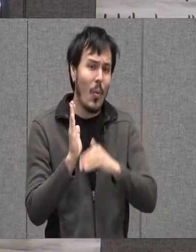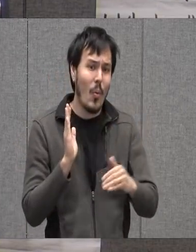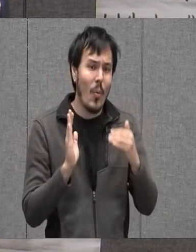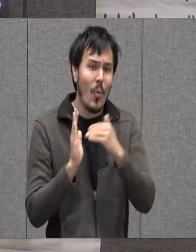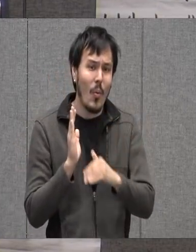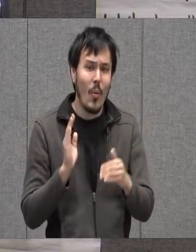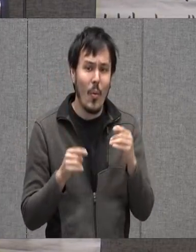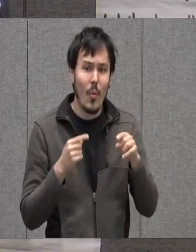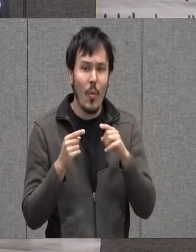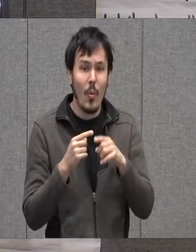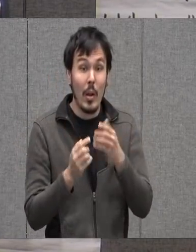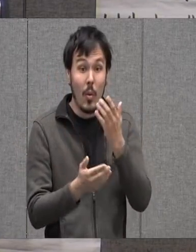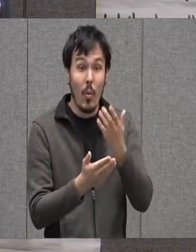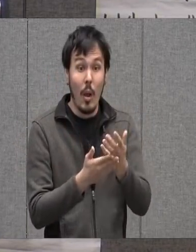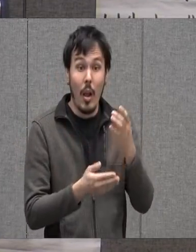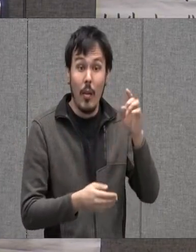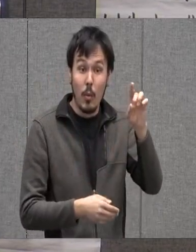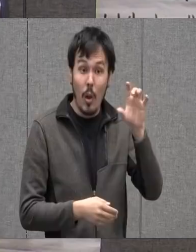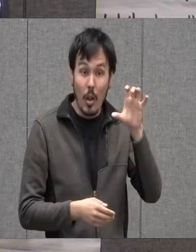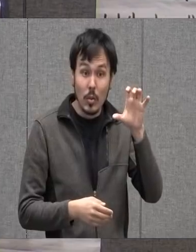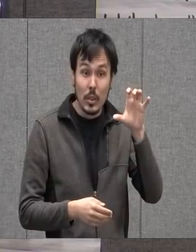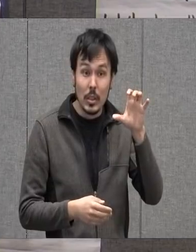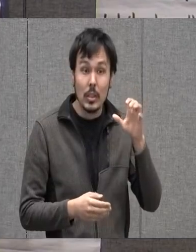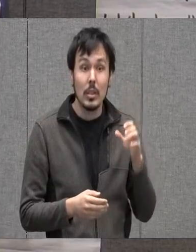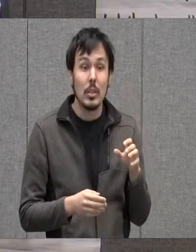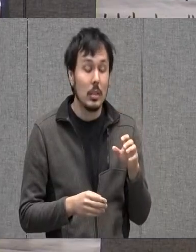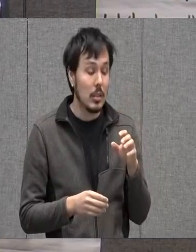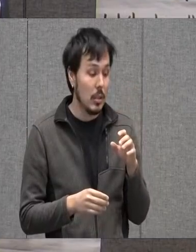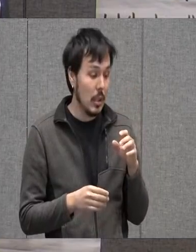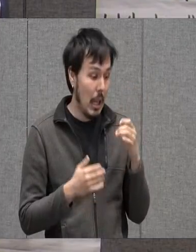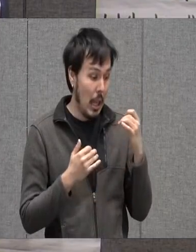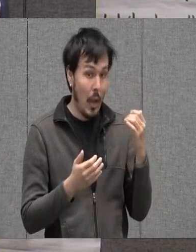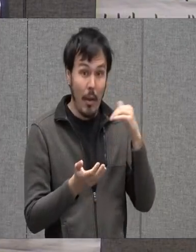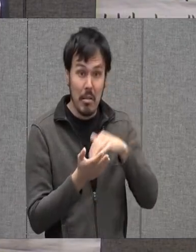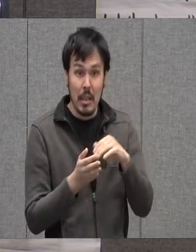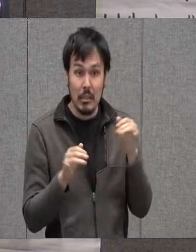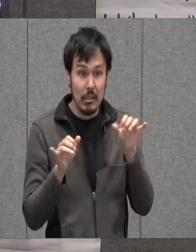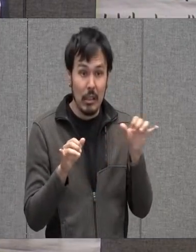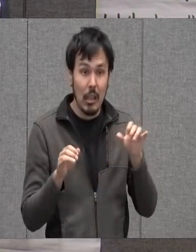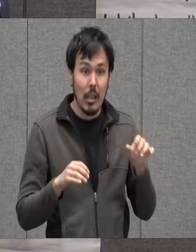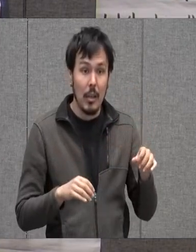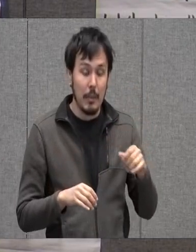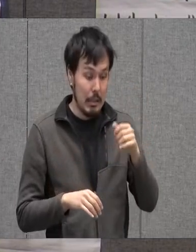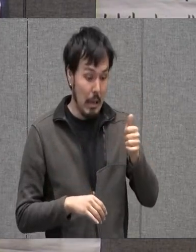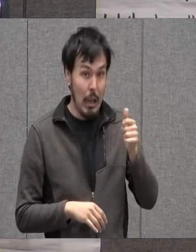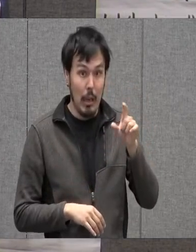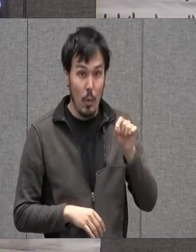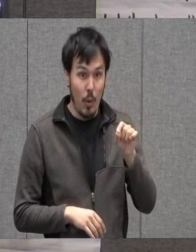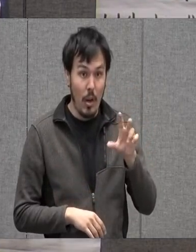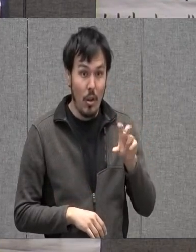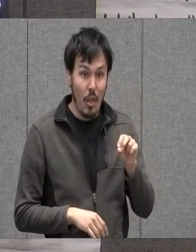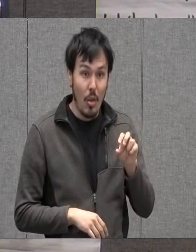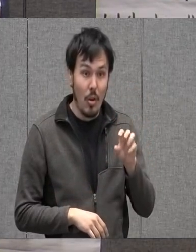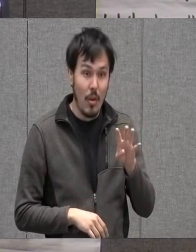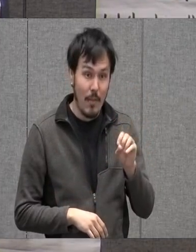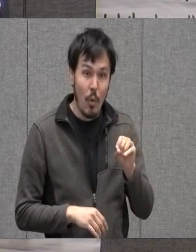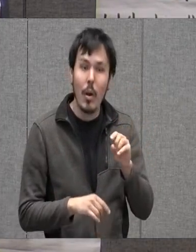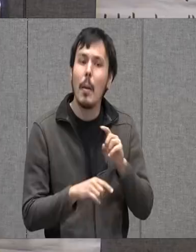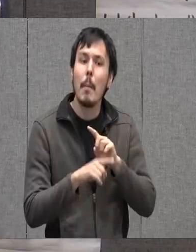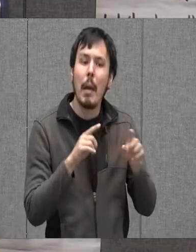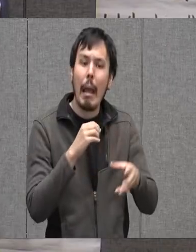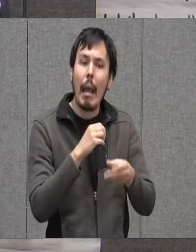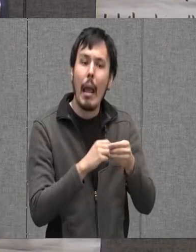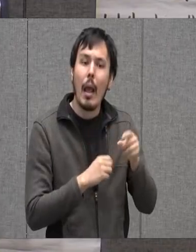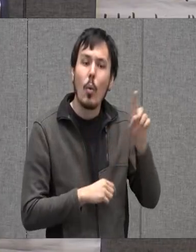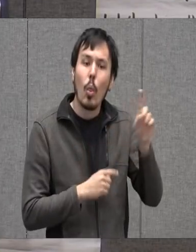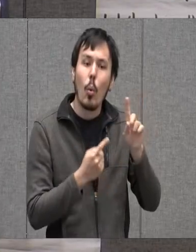get to 100? It just has a 100 included with it. There's the 10 and the 20 and the 30 and the 40. So as